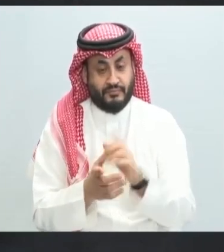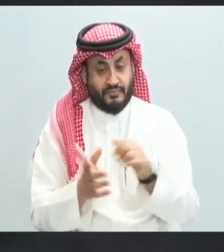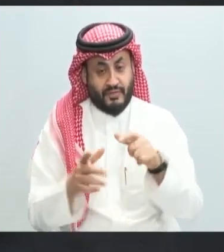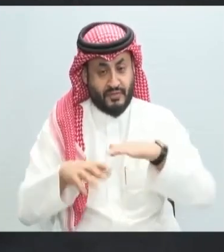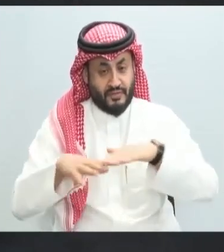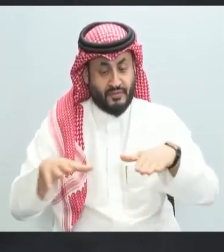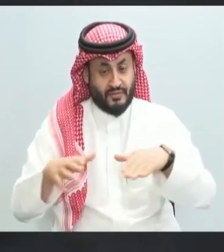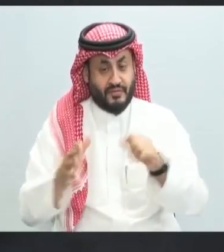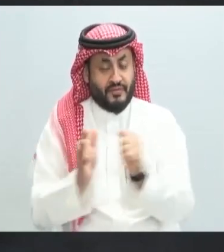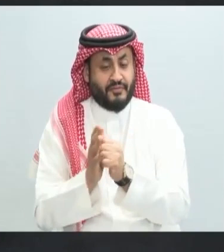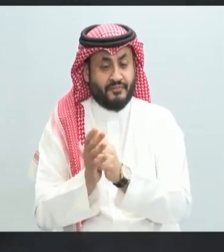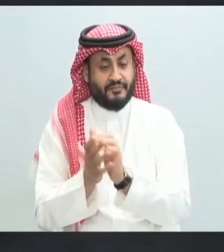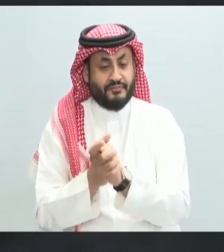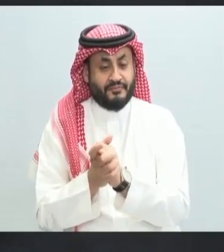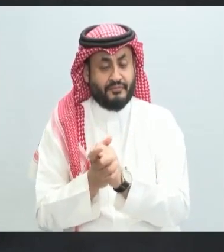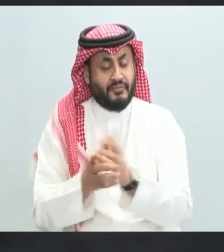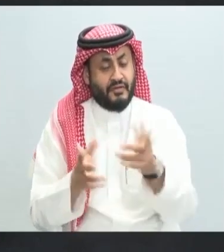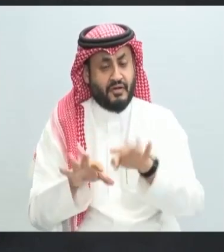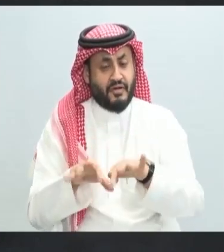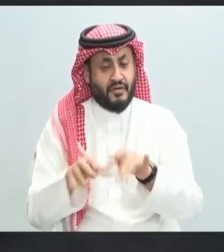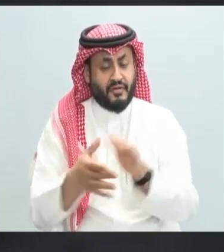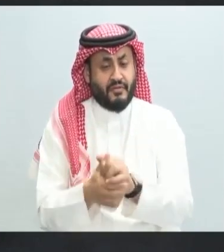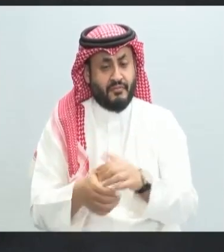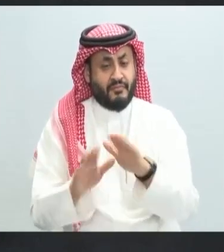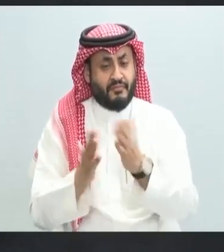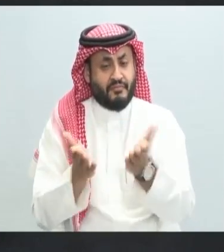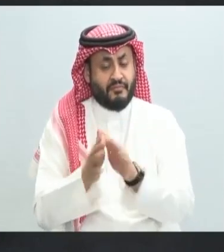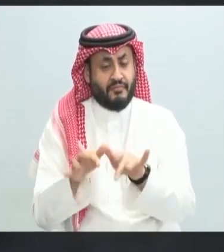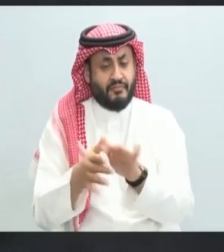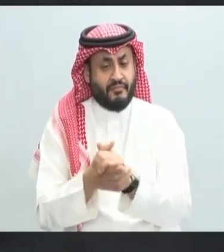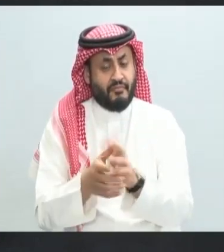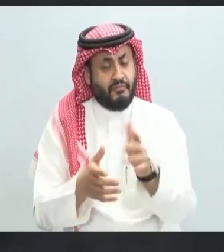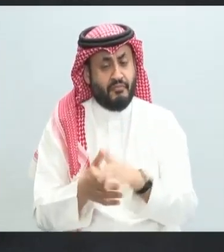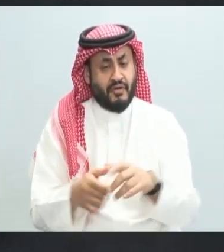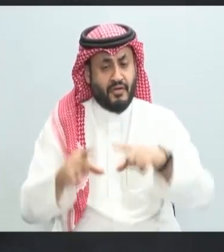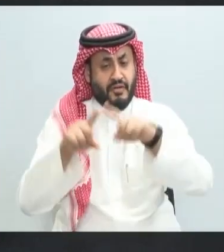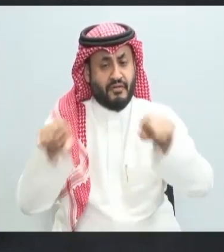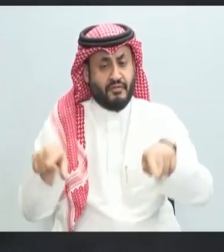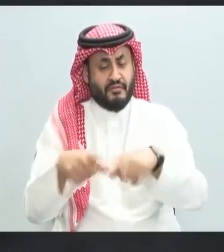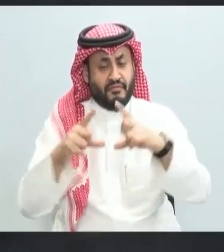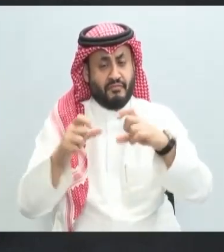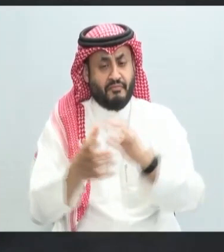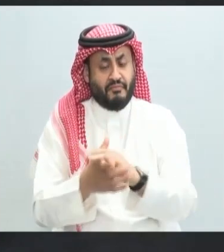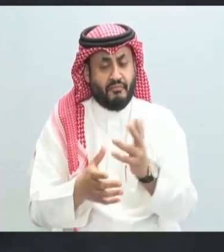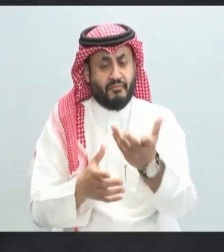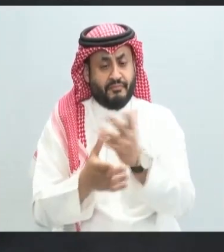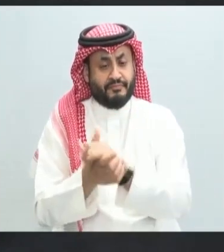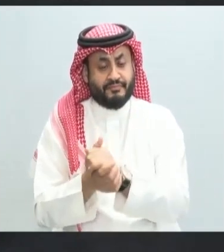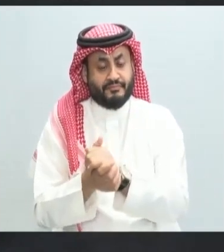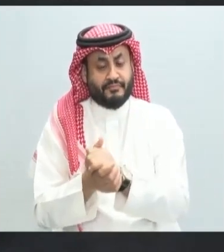you can say that your laptop, you can have your laptop, maybe a photo frame, your